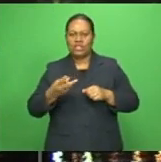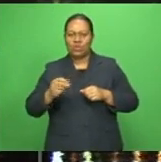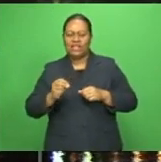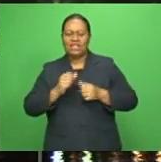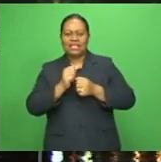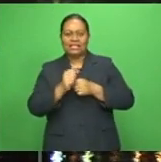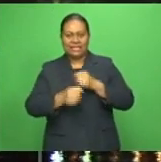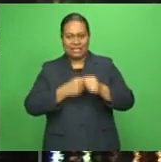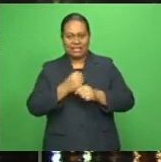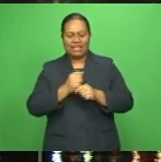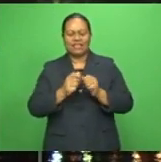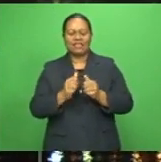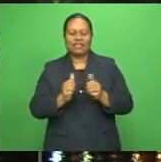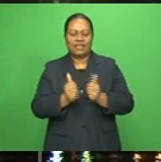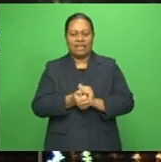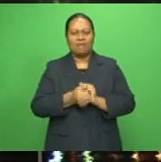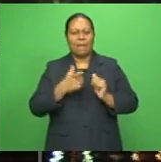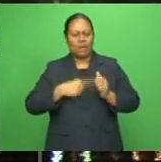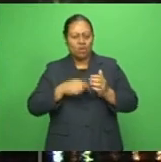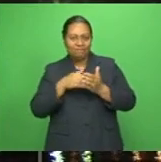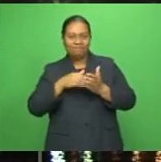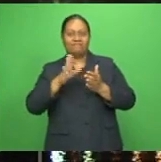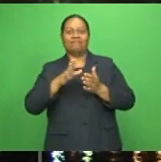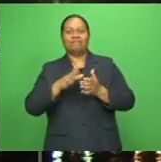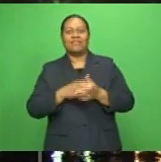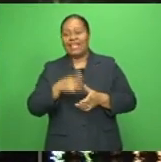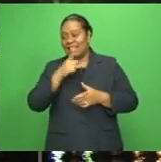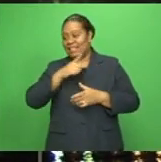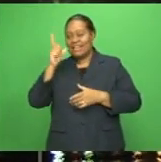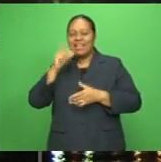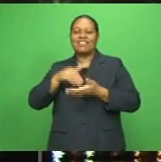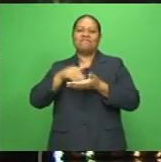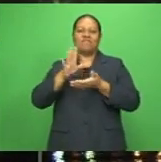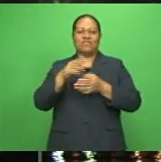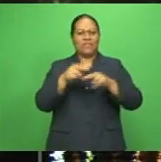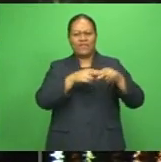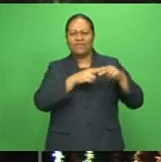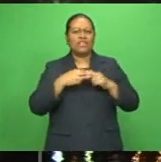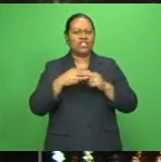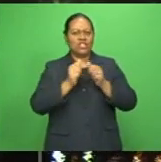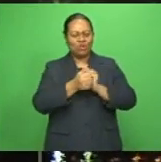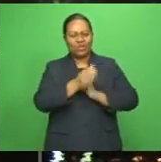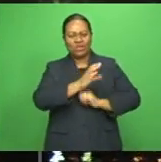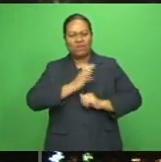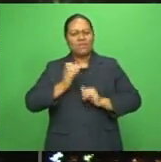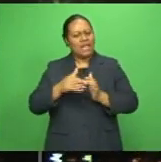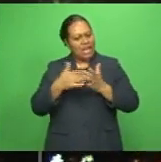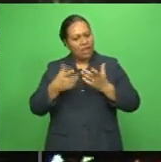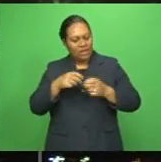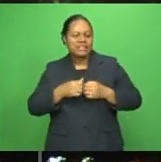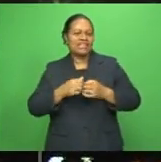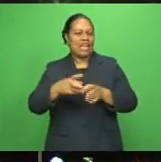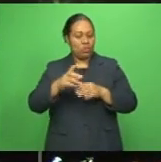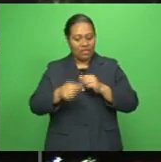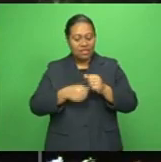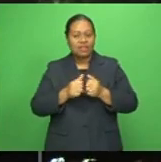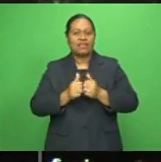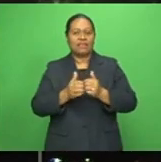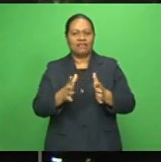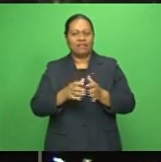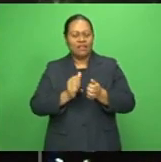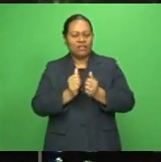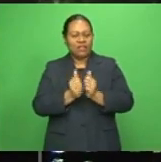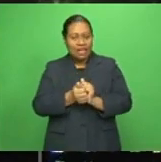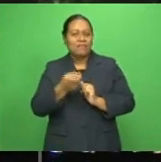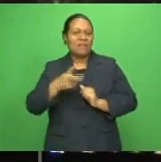season. Having received accreditation from the Sports Commission yesterday, they can now commence training and tournaments. As Tale Matarikola